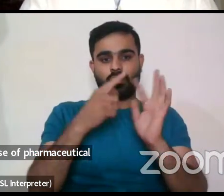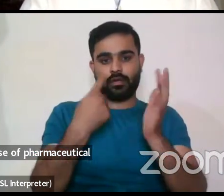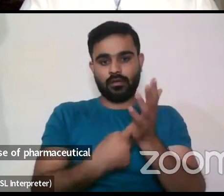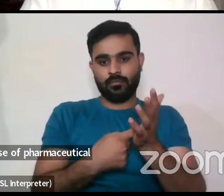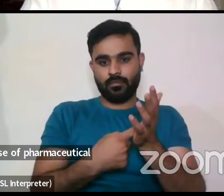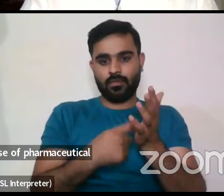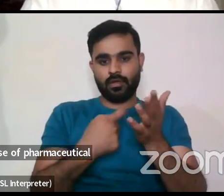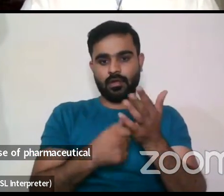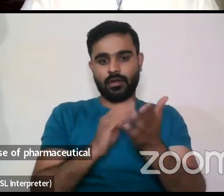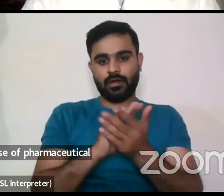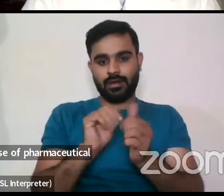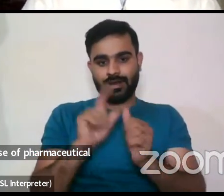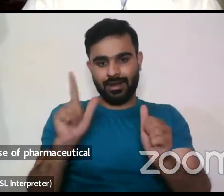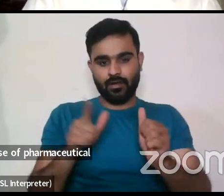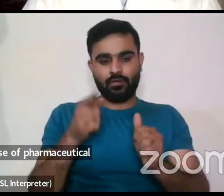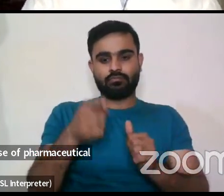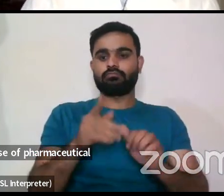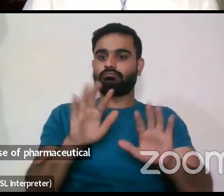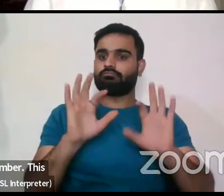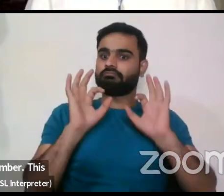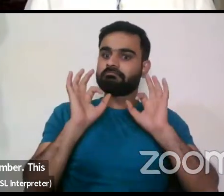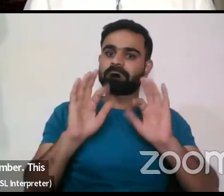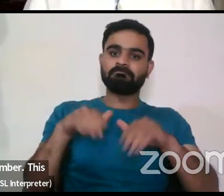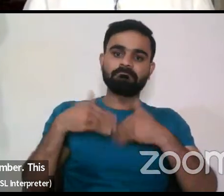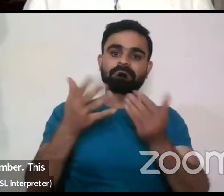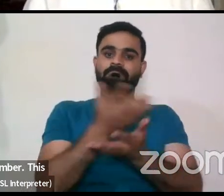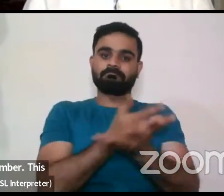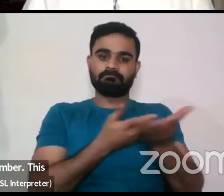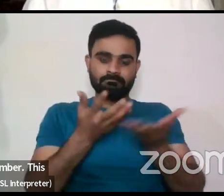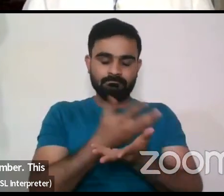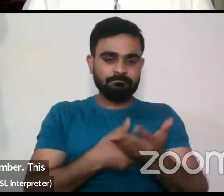Rahul and Amber. This has been a fantastic read